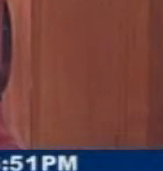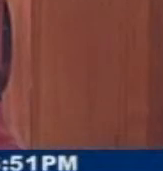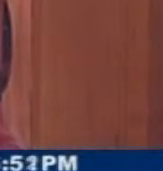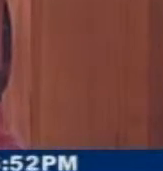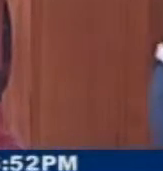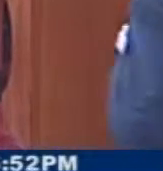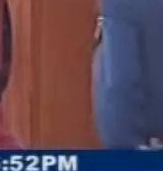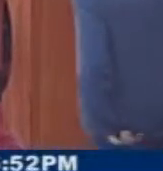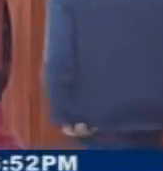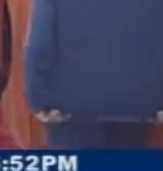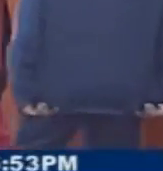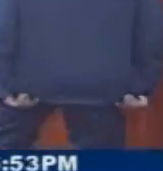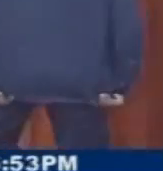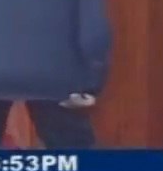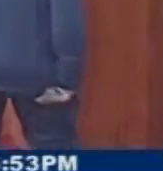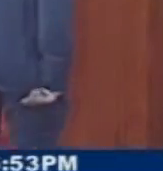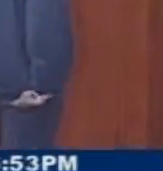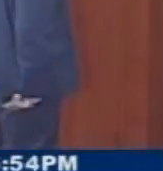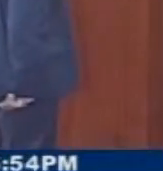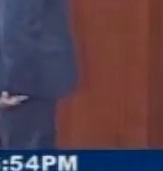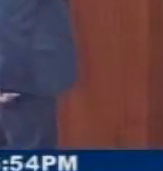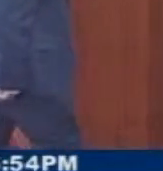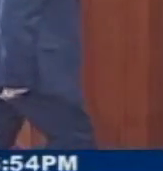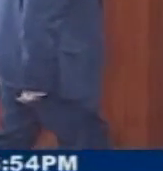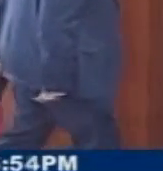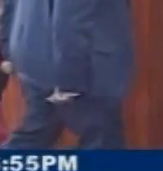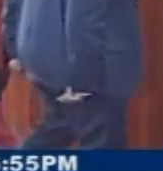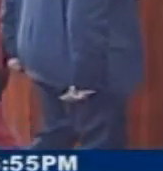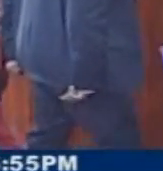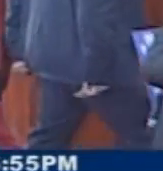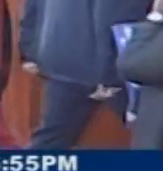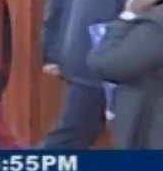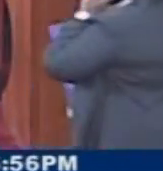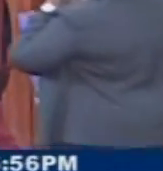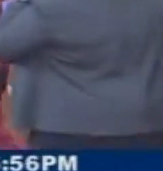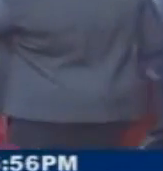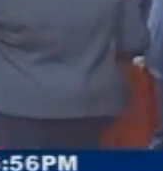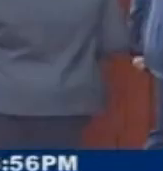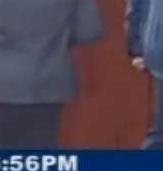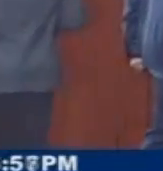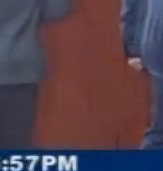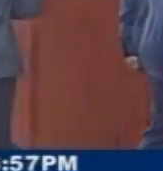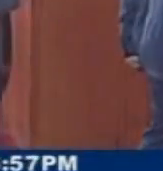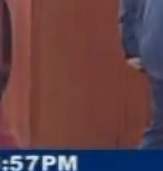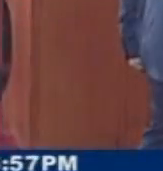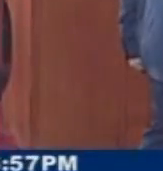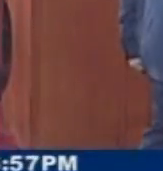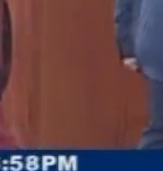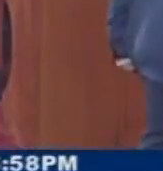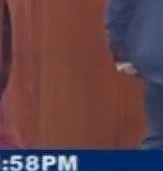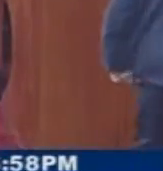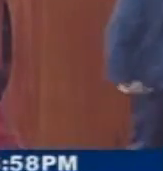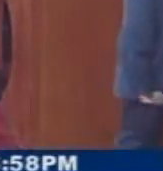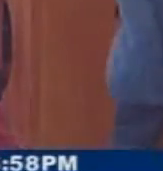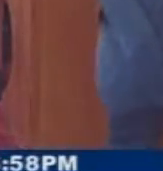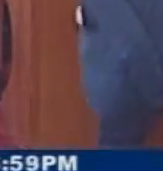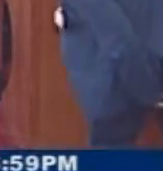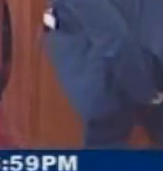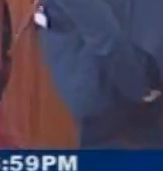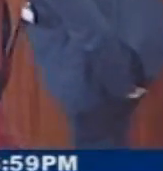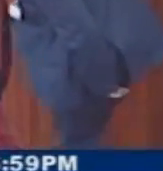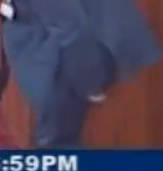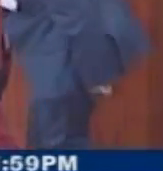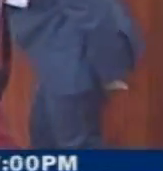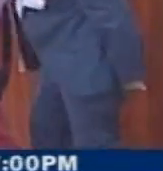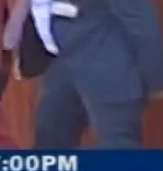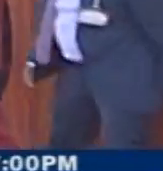on the adoption of the report of the ad hoc committee on managed medical equipment services, that the Senate